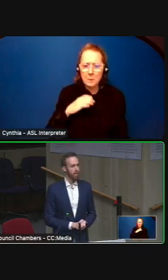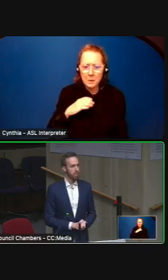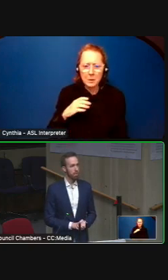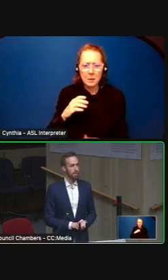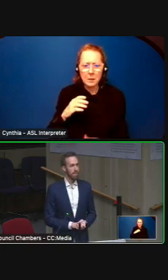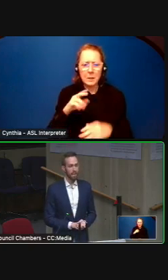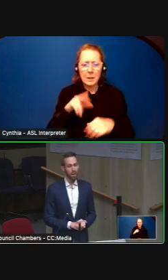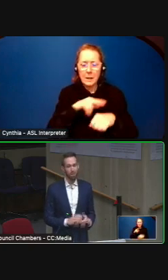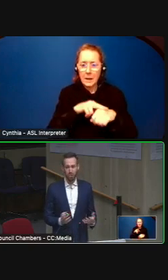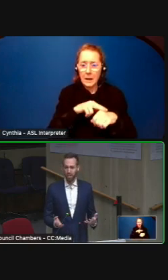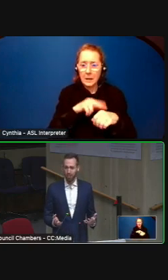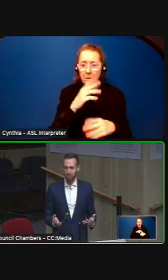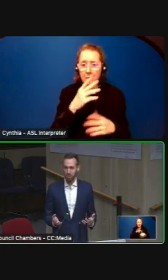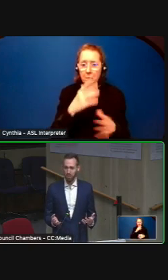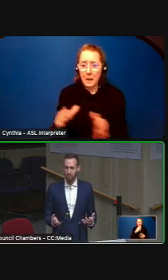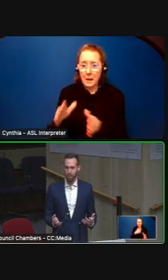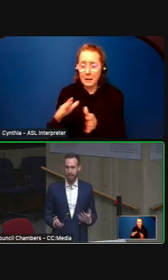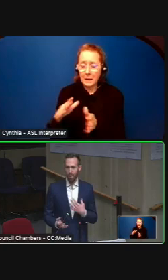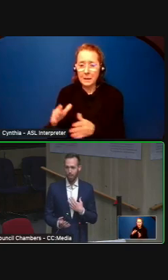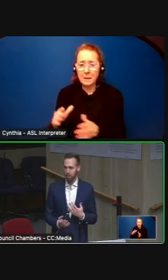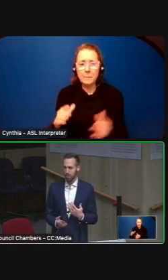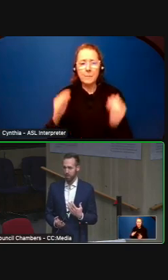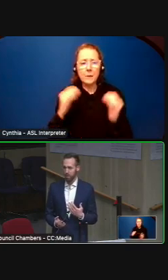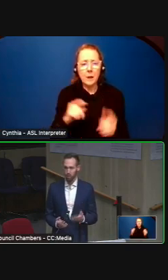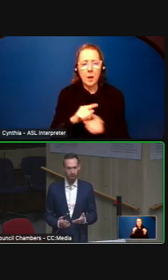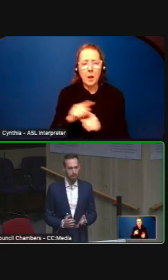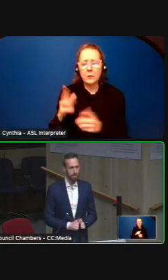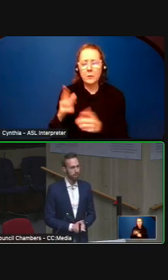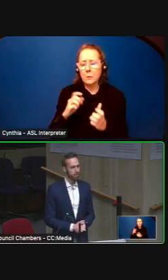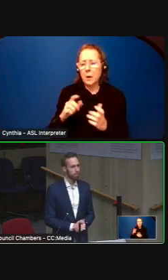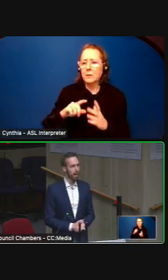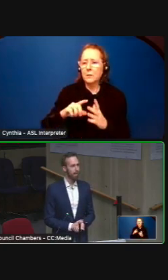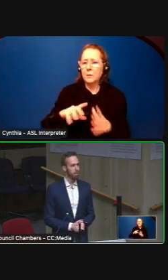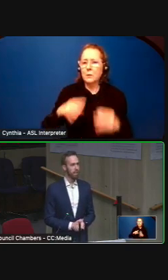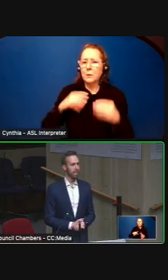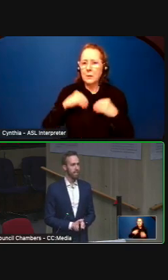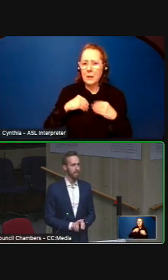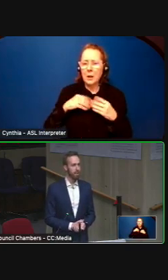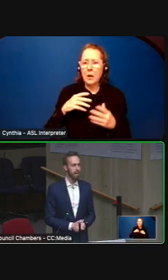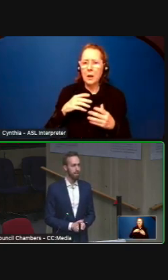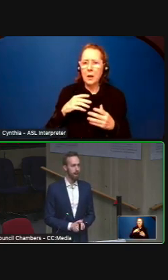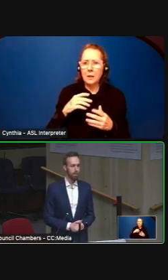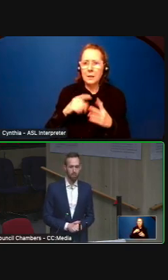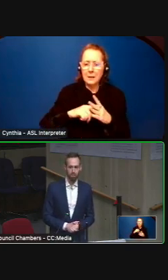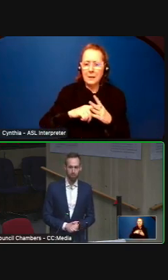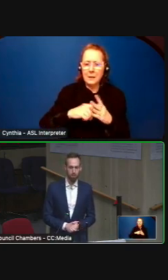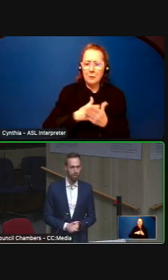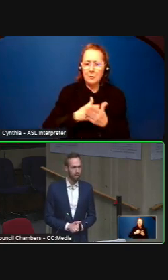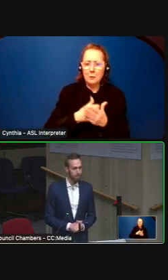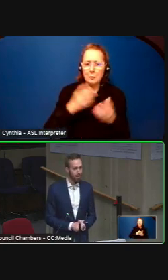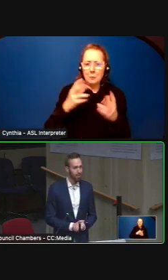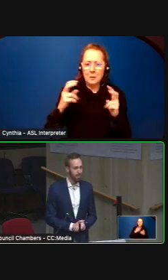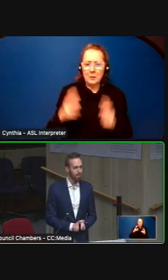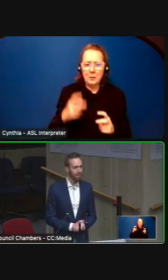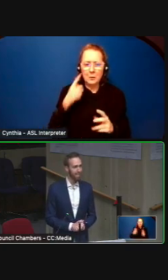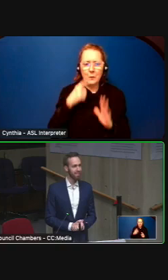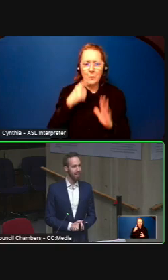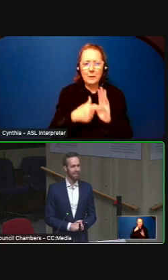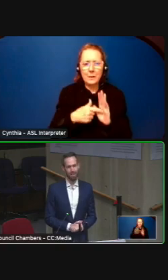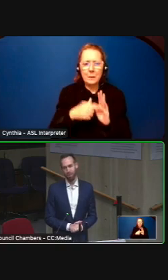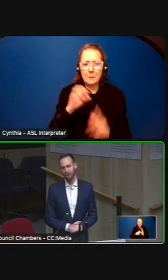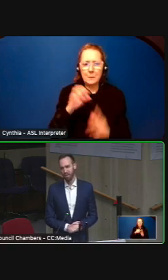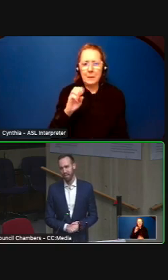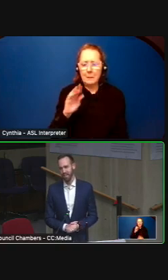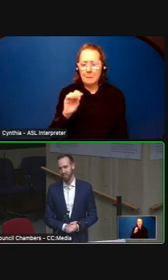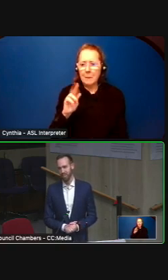We also want to be taking on emerging issues. So right now I'm serving with two other members of SPRAB looking into e-bike and micro-mobility devices